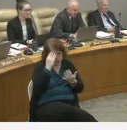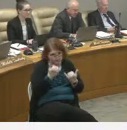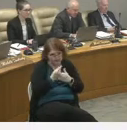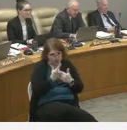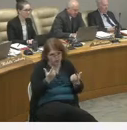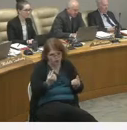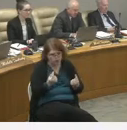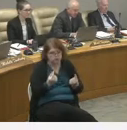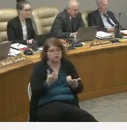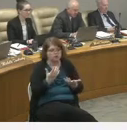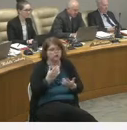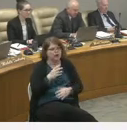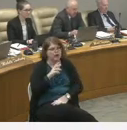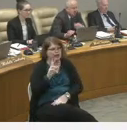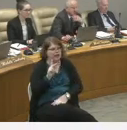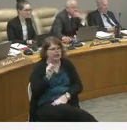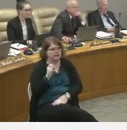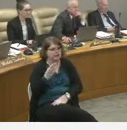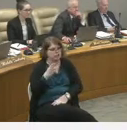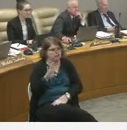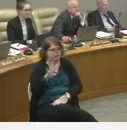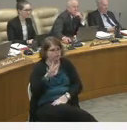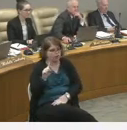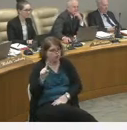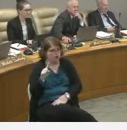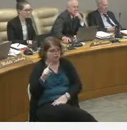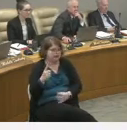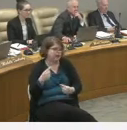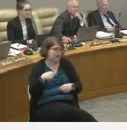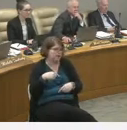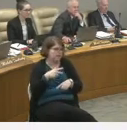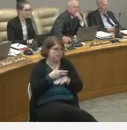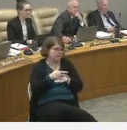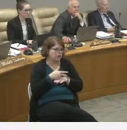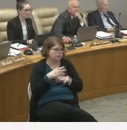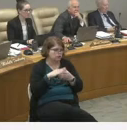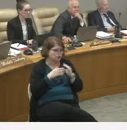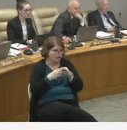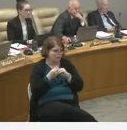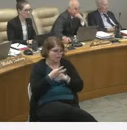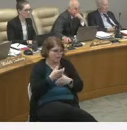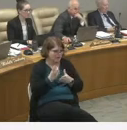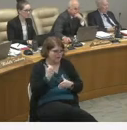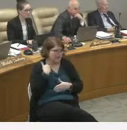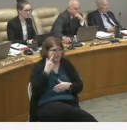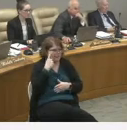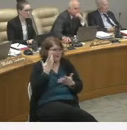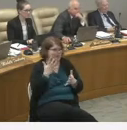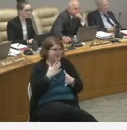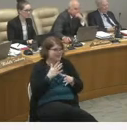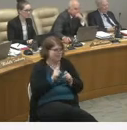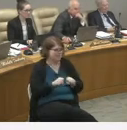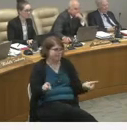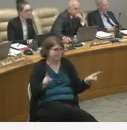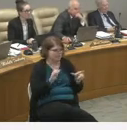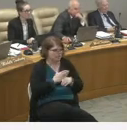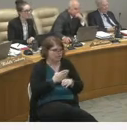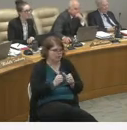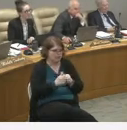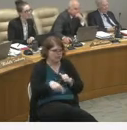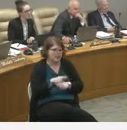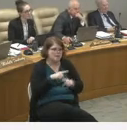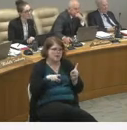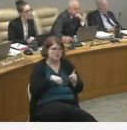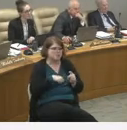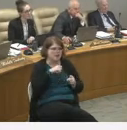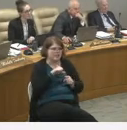and and KSHB 41 came out and did a story on us a few weeks ago I think I shared that with you but we're proud of that program and are